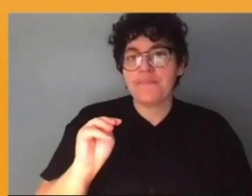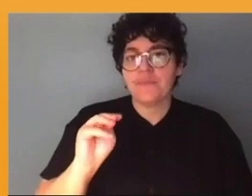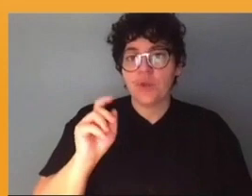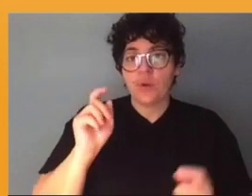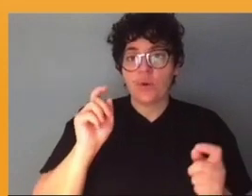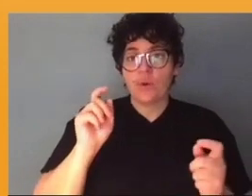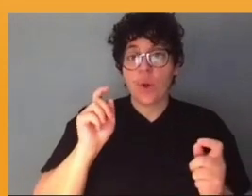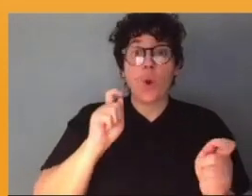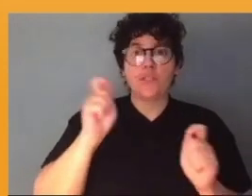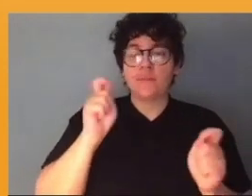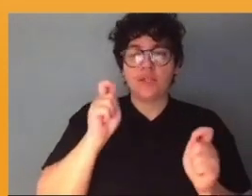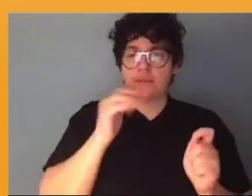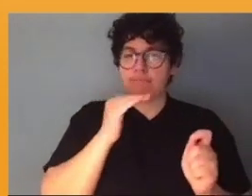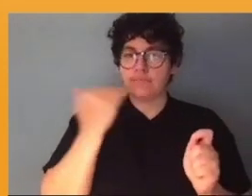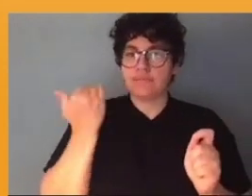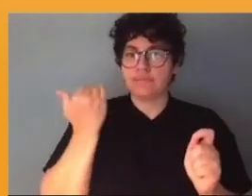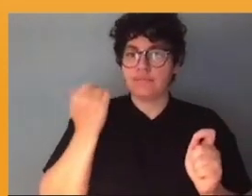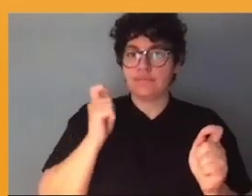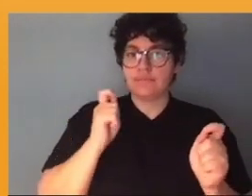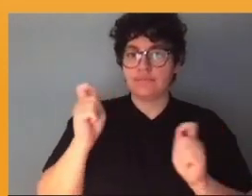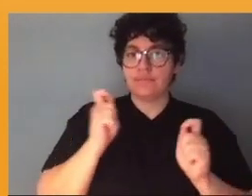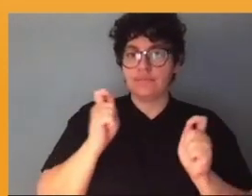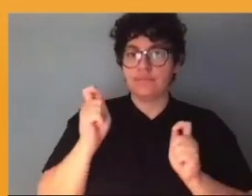expressionless almost, or,